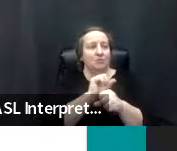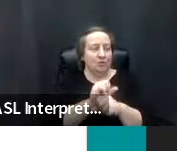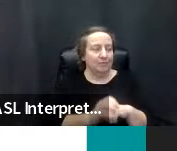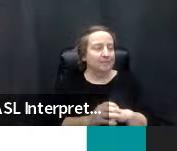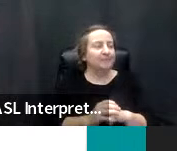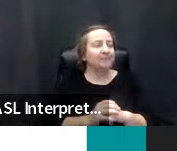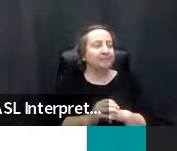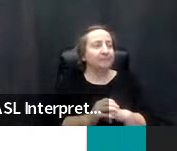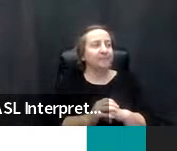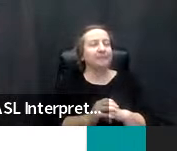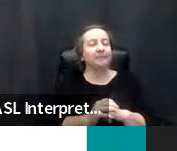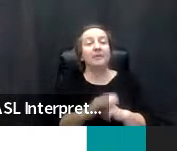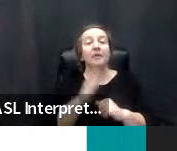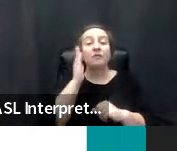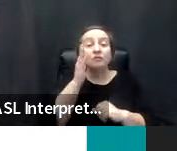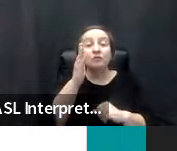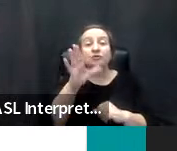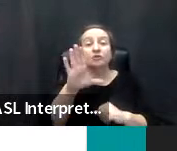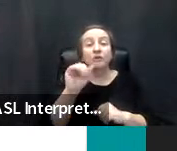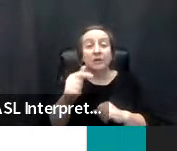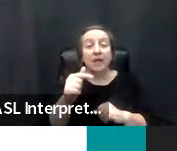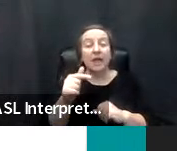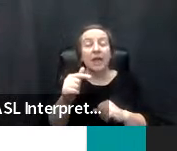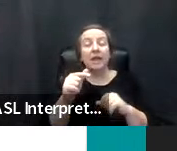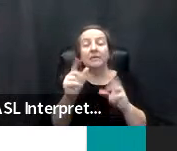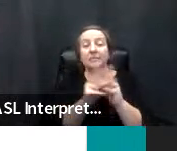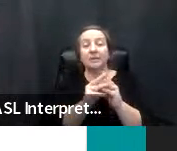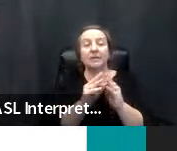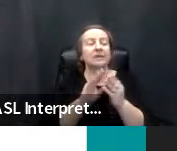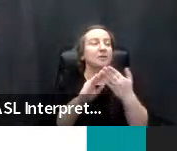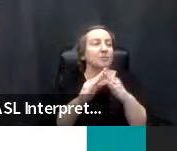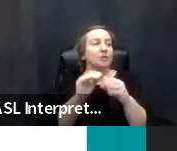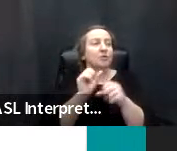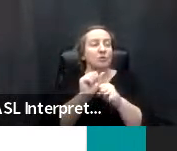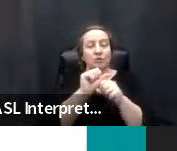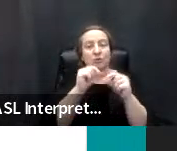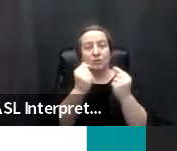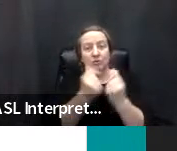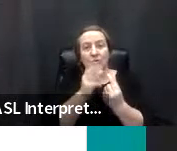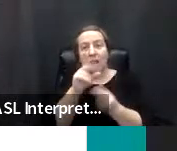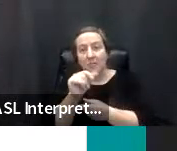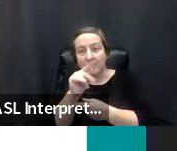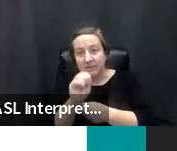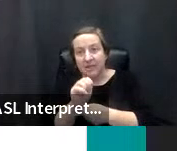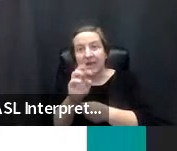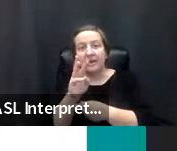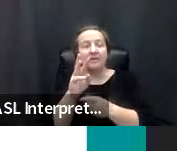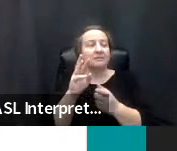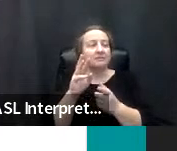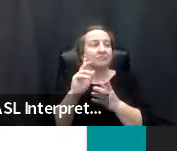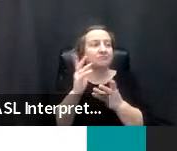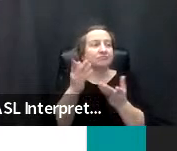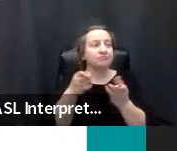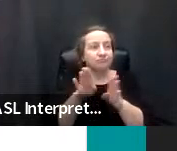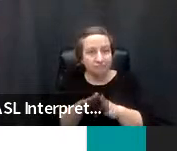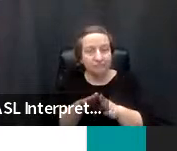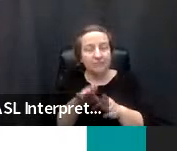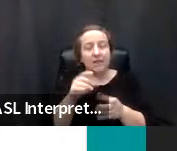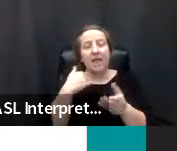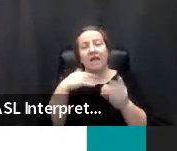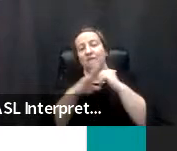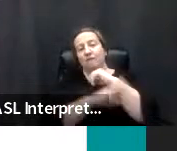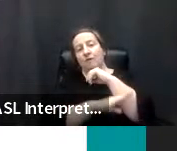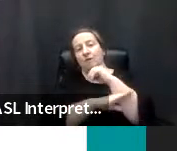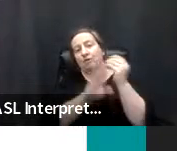please. Future CAG meetings, community working group update wrap up. We'll have fall community